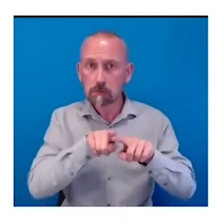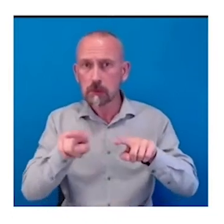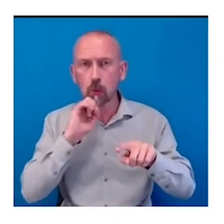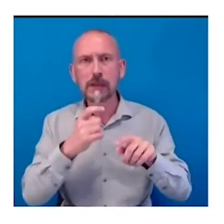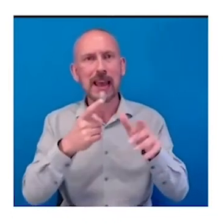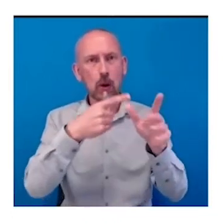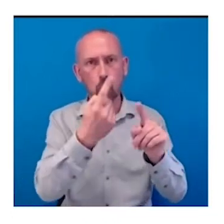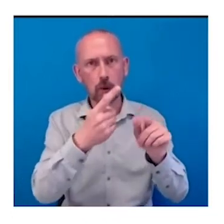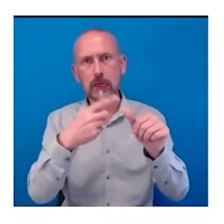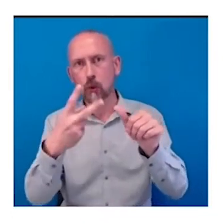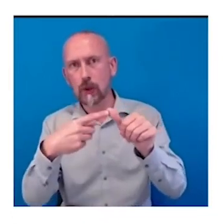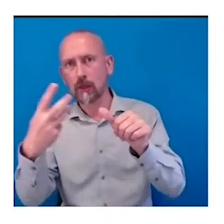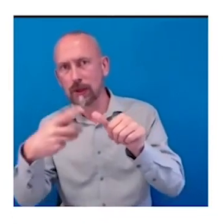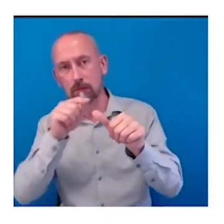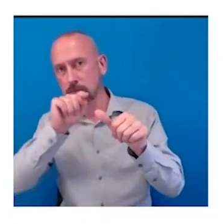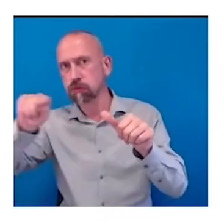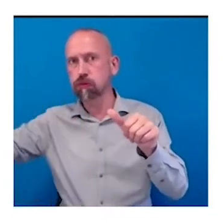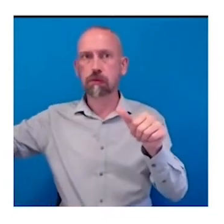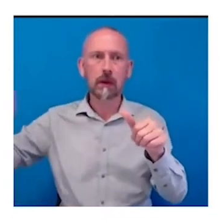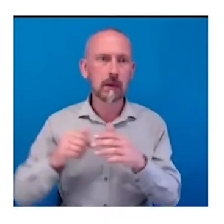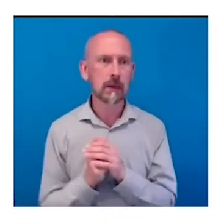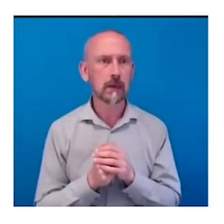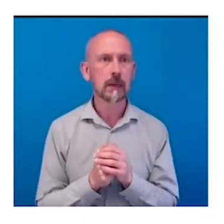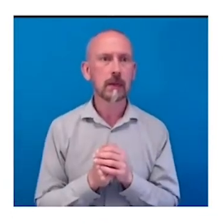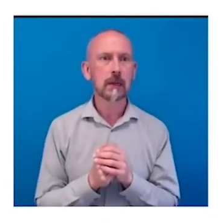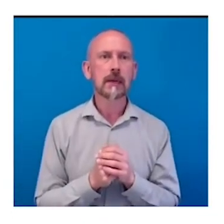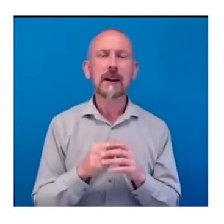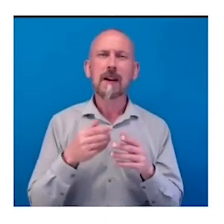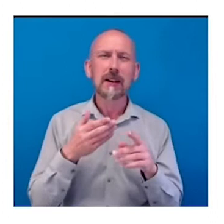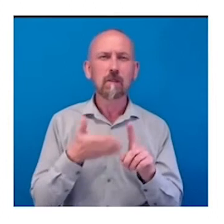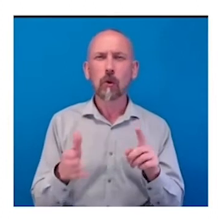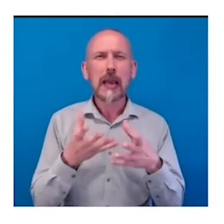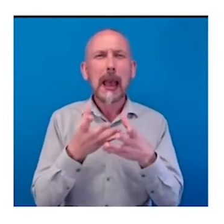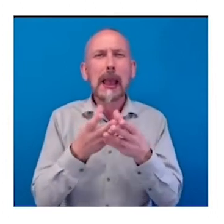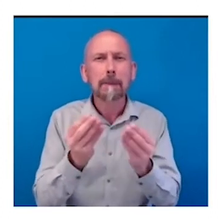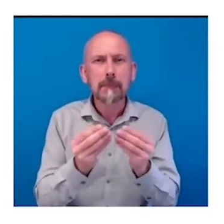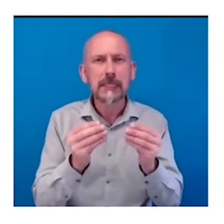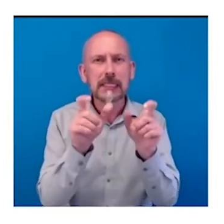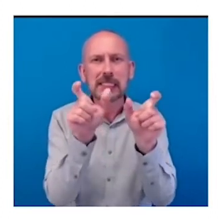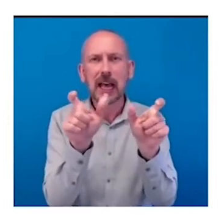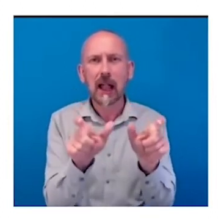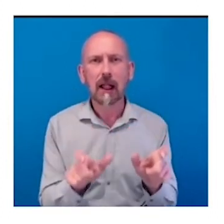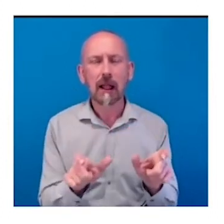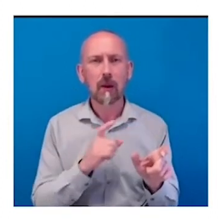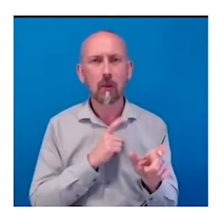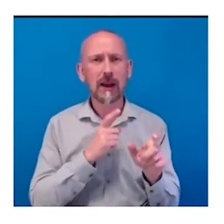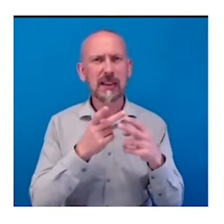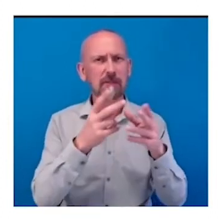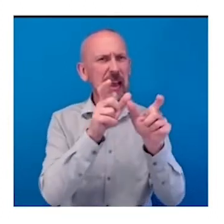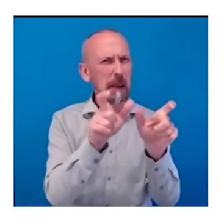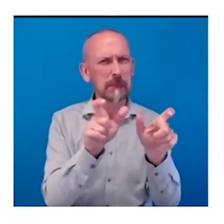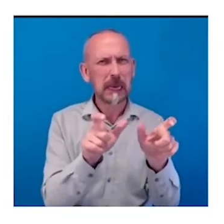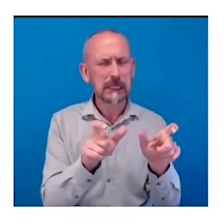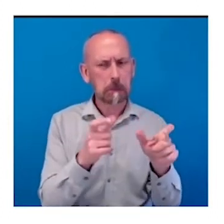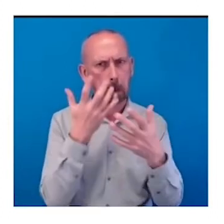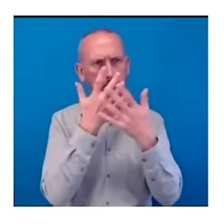Avoid empty cells as much as you possibly can. Otherwise, someone is spacing through empty cells to try and find information. You